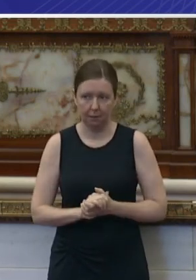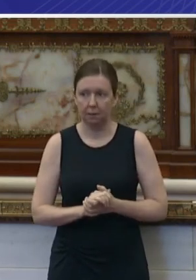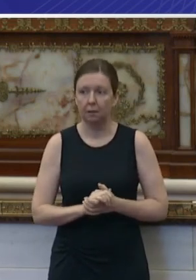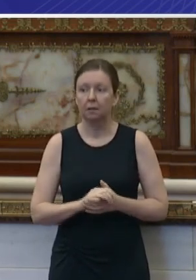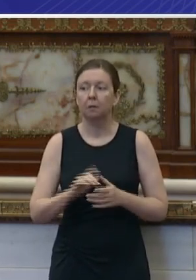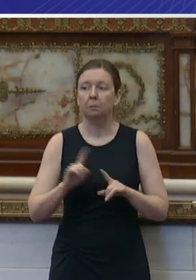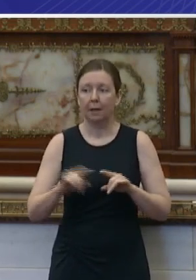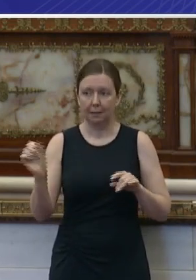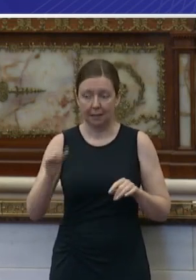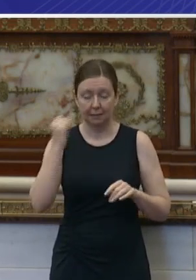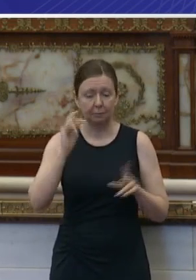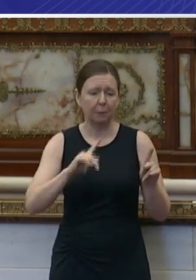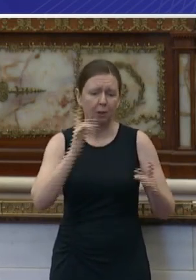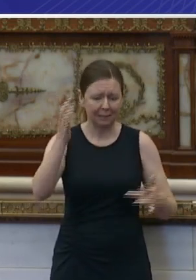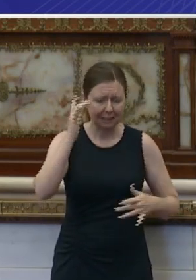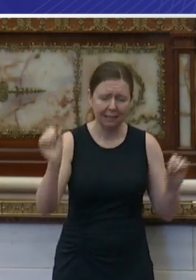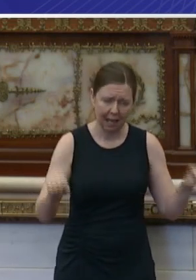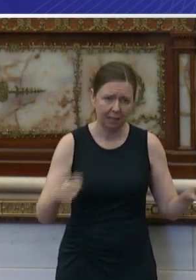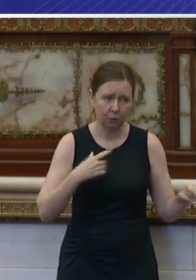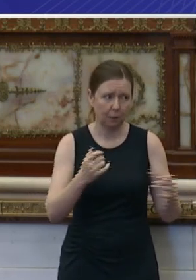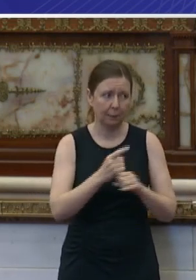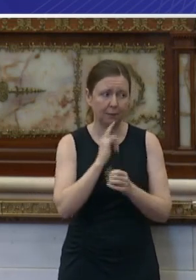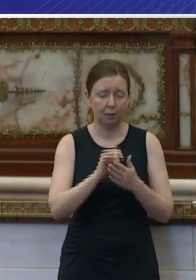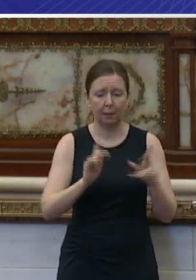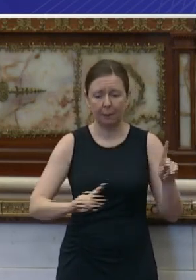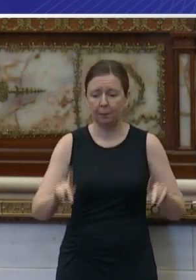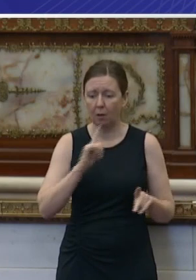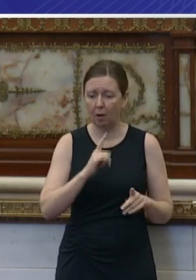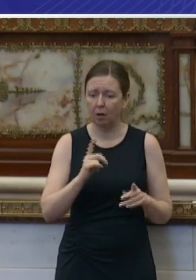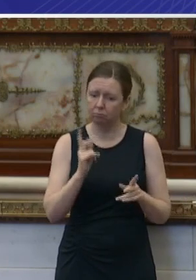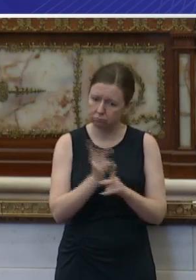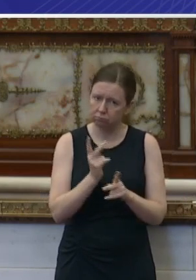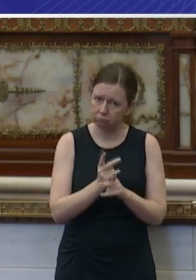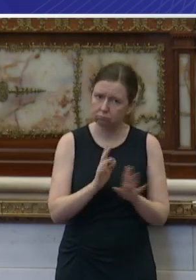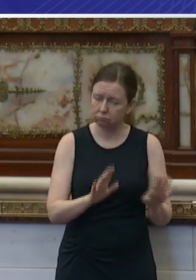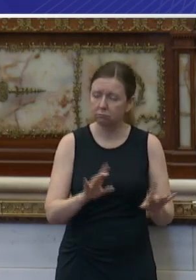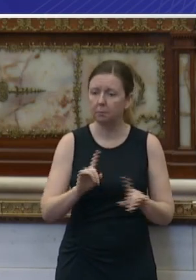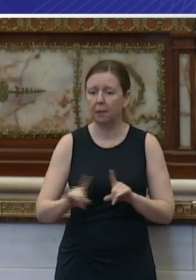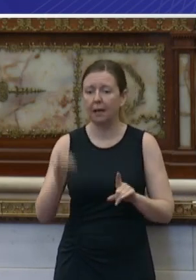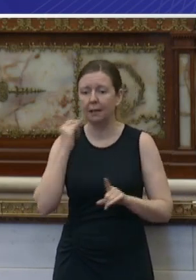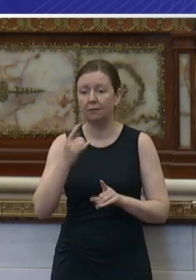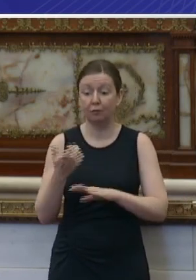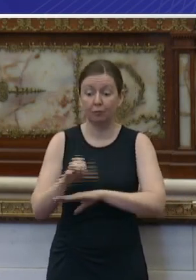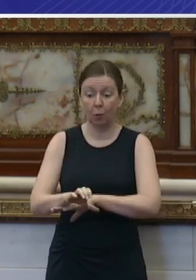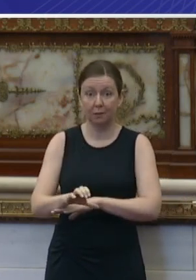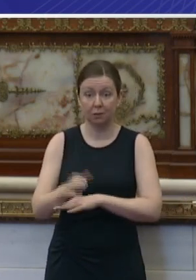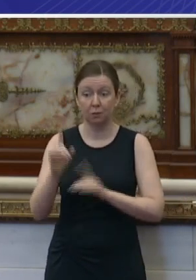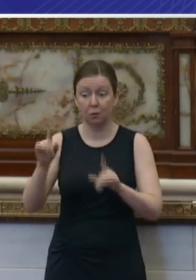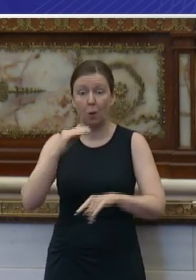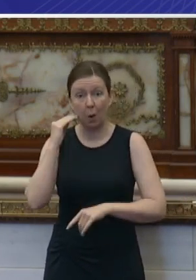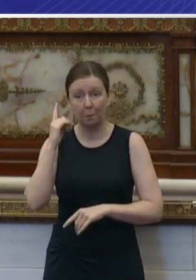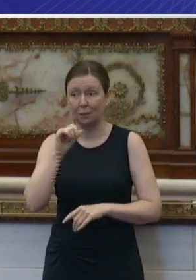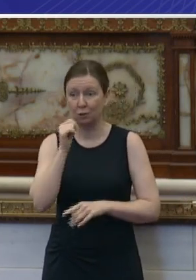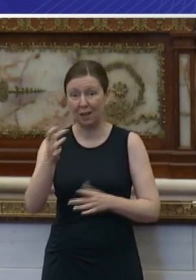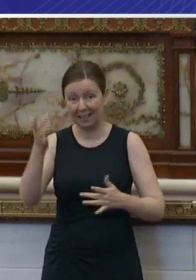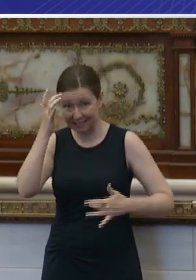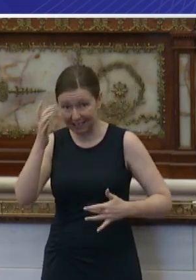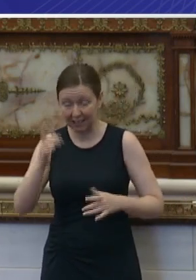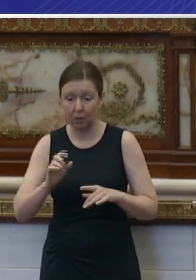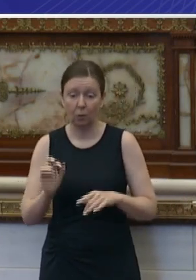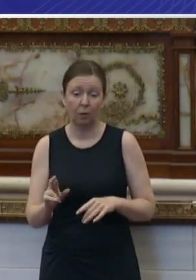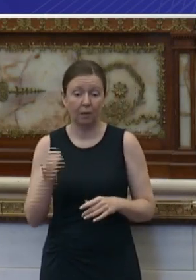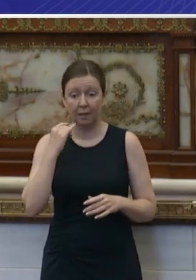Yes, if people are sick, yes, we want to make sure that people are taken care of while they're sick. But if you're forced to go home because you're not sick,